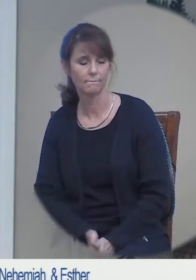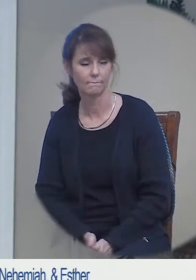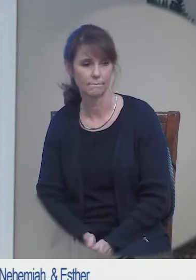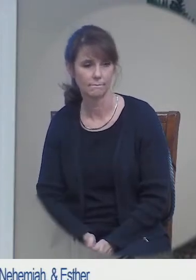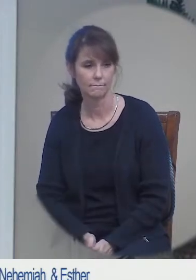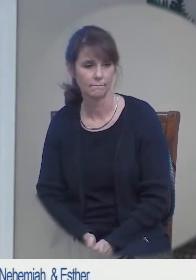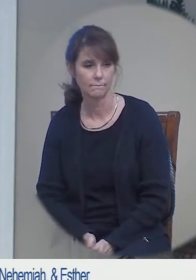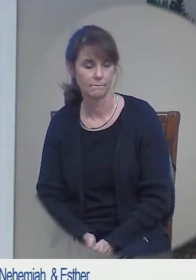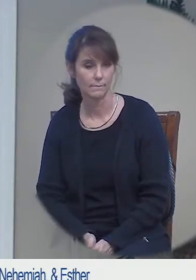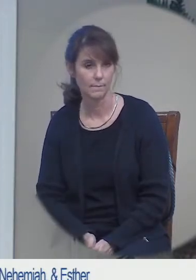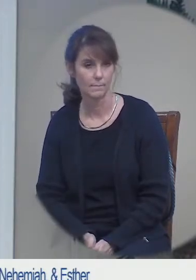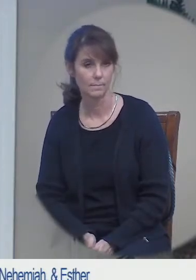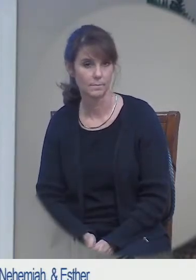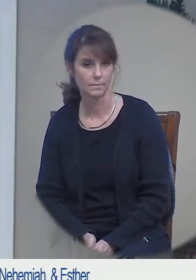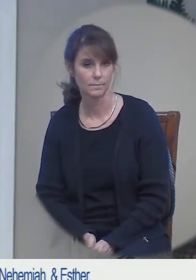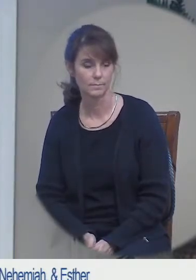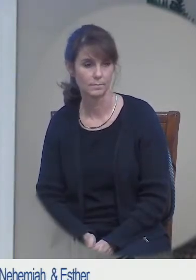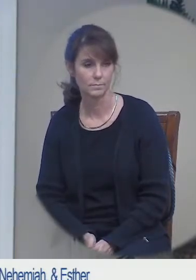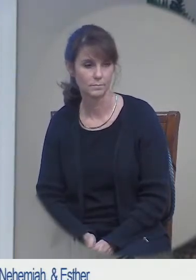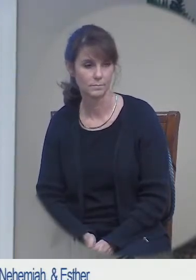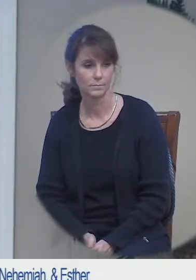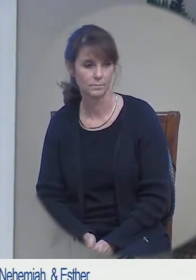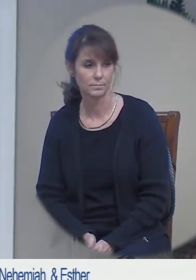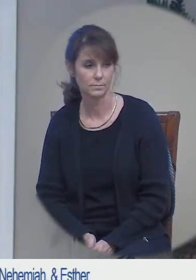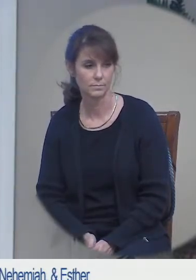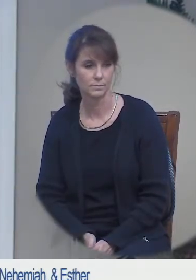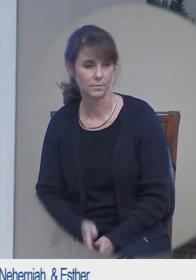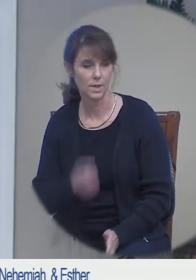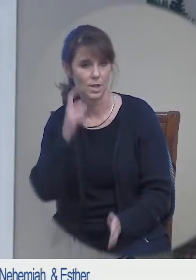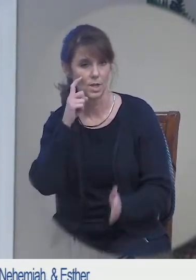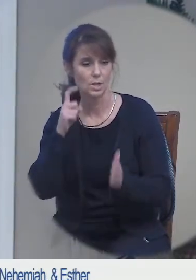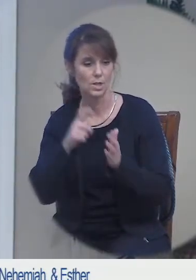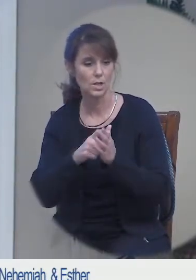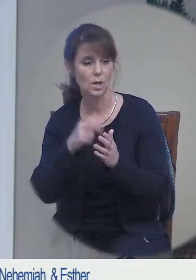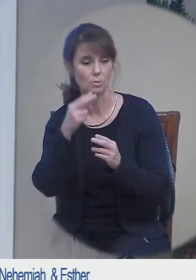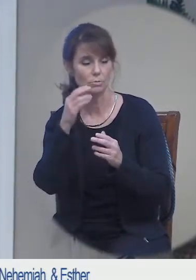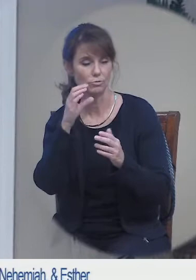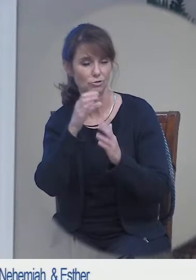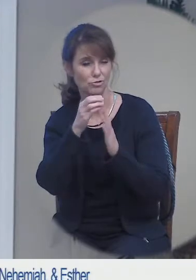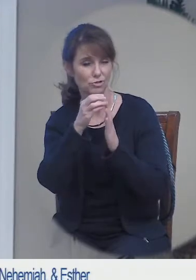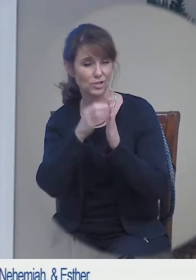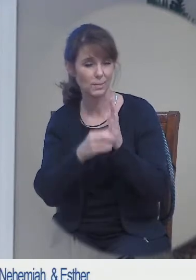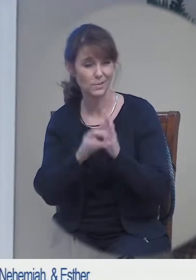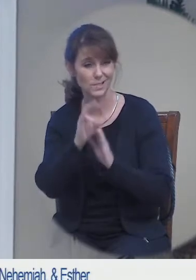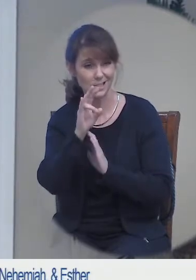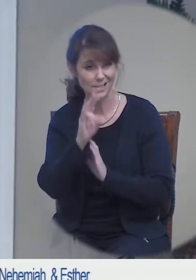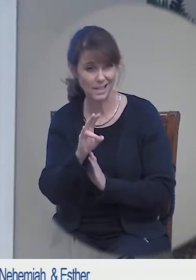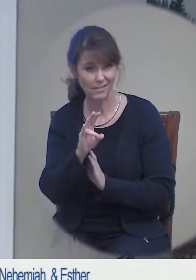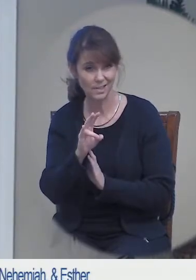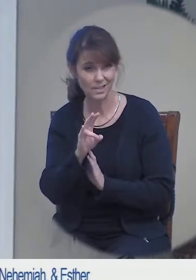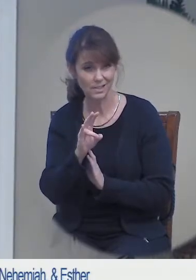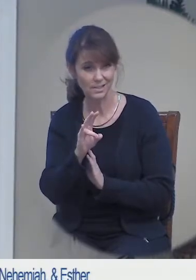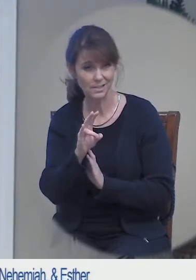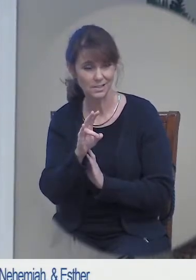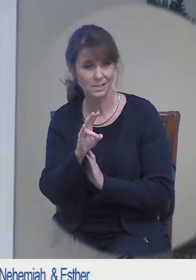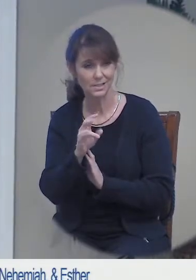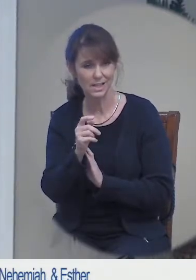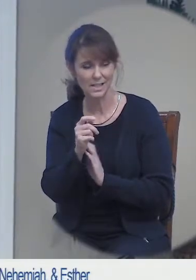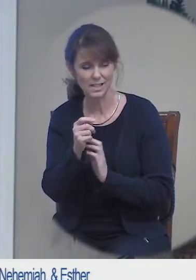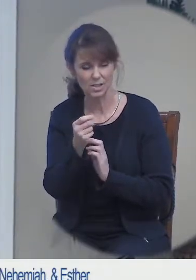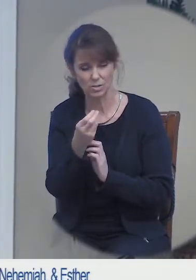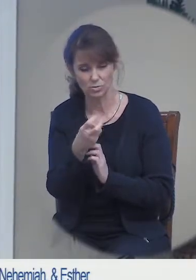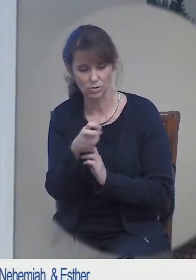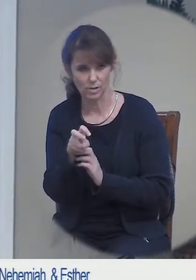So first of all, I want us to just simply note that chapter 7 seems to be a transition point. The first